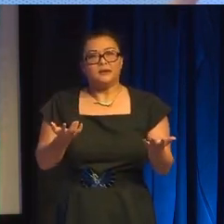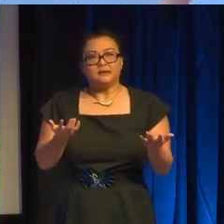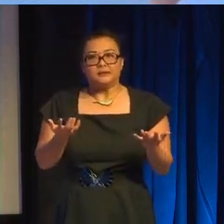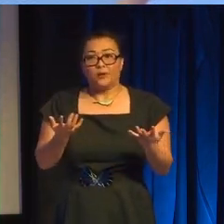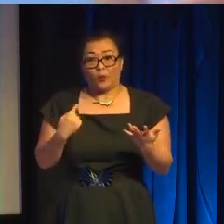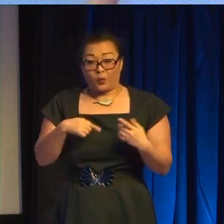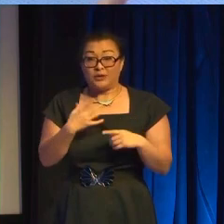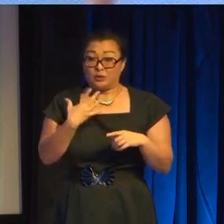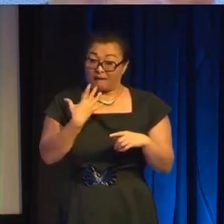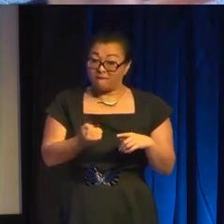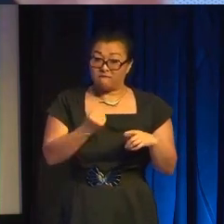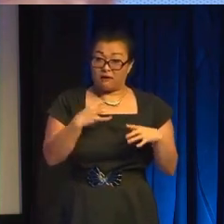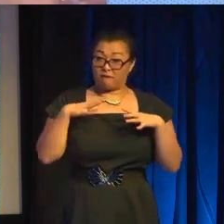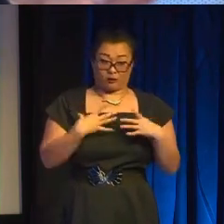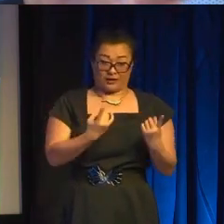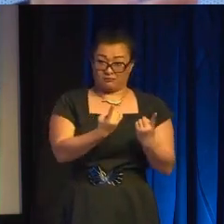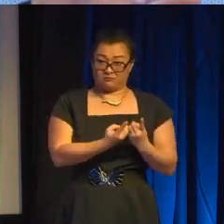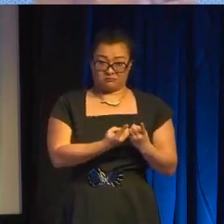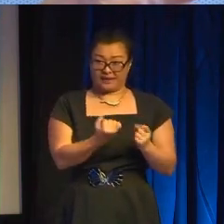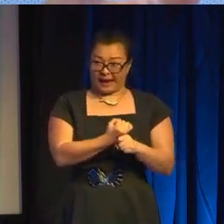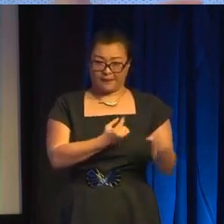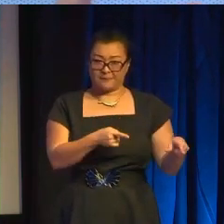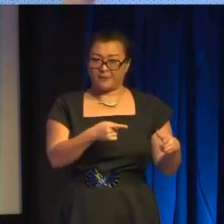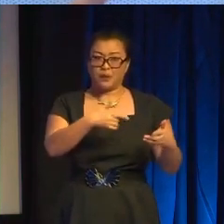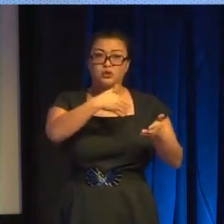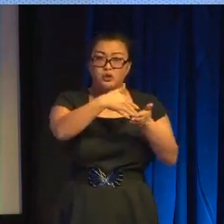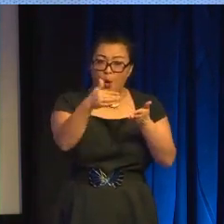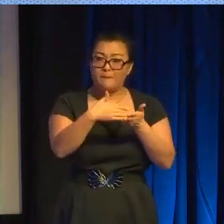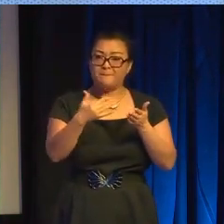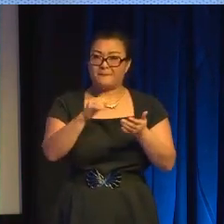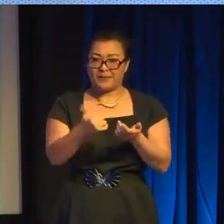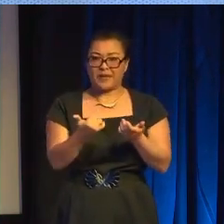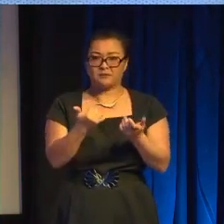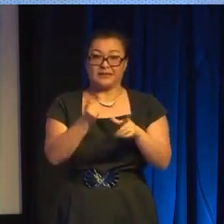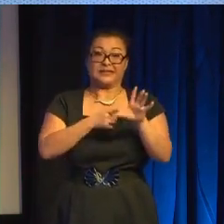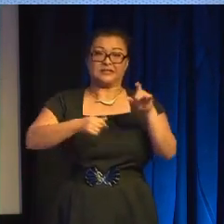resource, a game that was sold and was very successful, all those years ago. So, yeah,